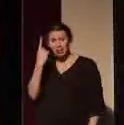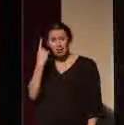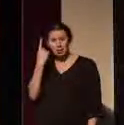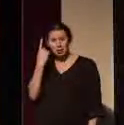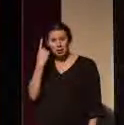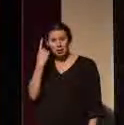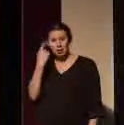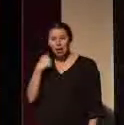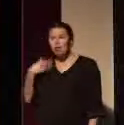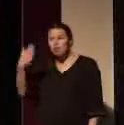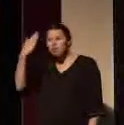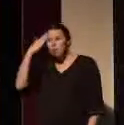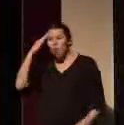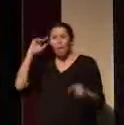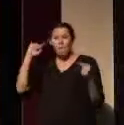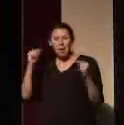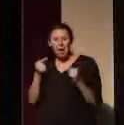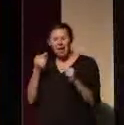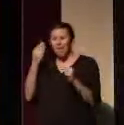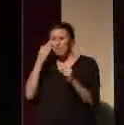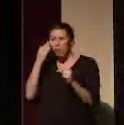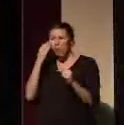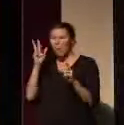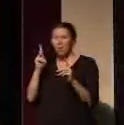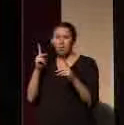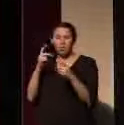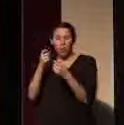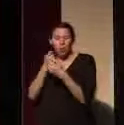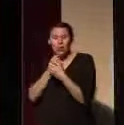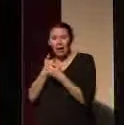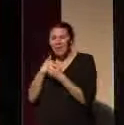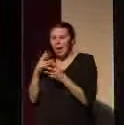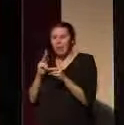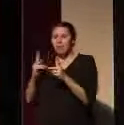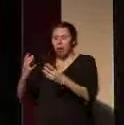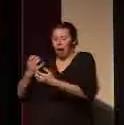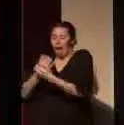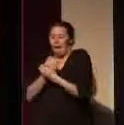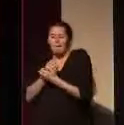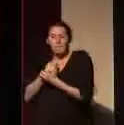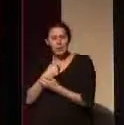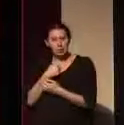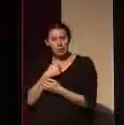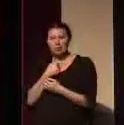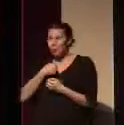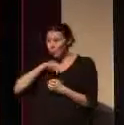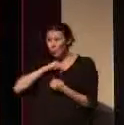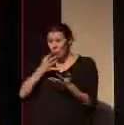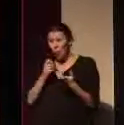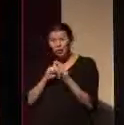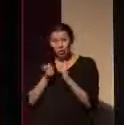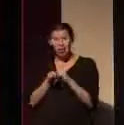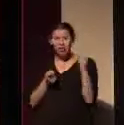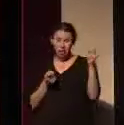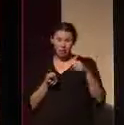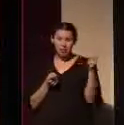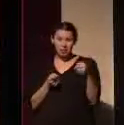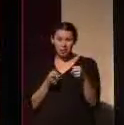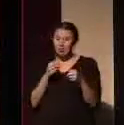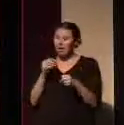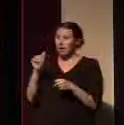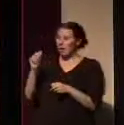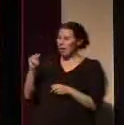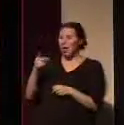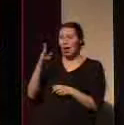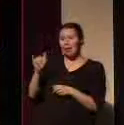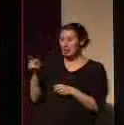I've seen the people up there crying and holding each other. I've had people latch onto me. We want change, and Anthony, you were so right. This is